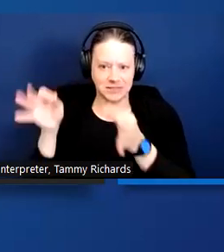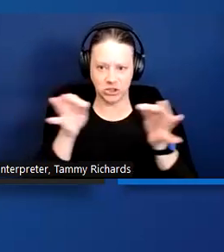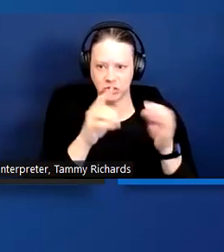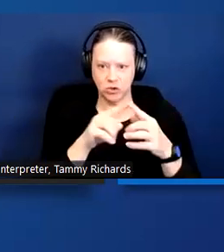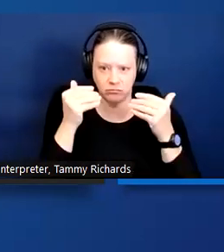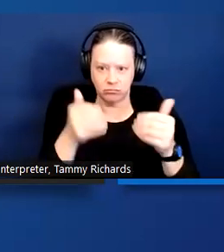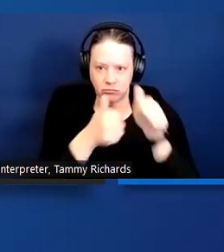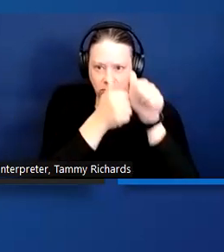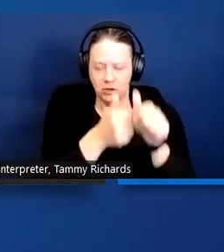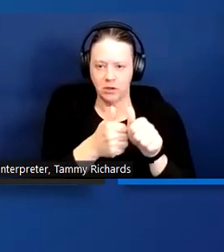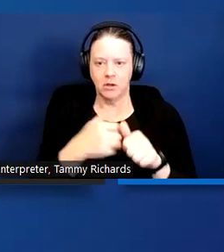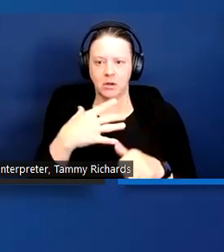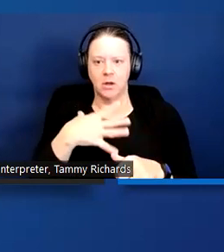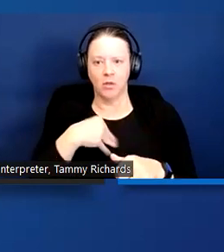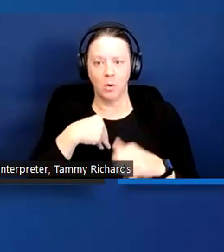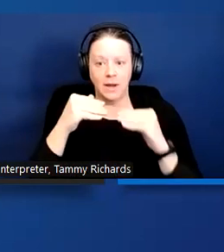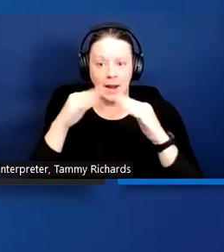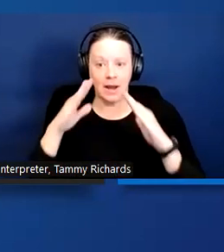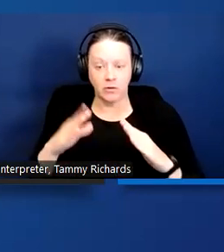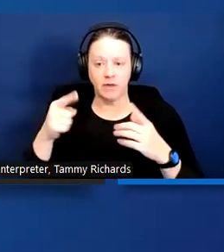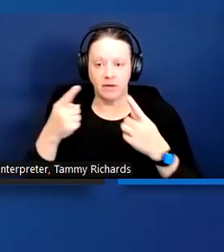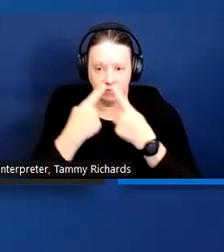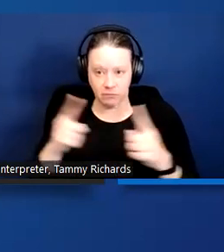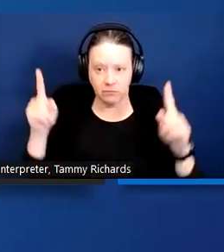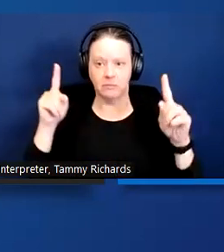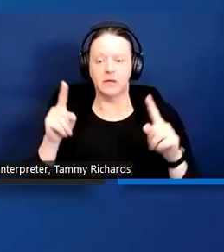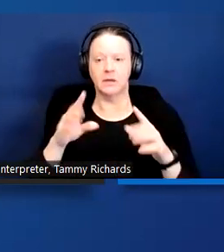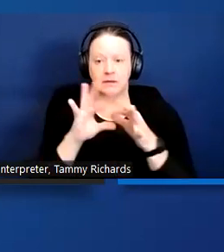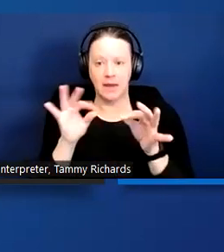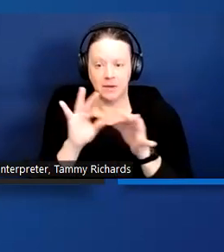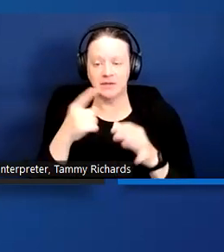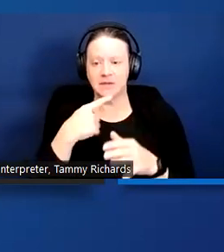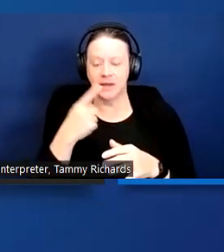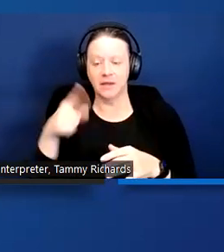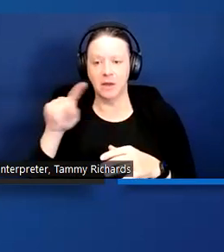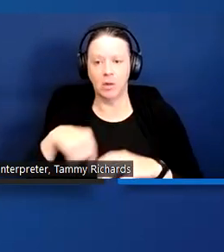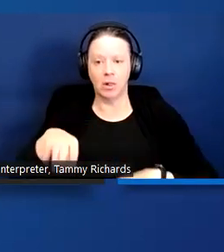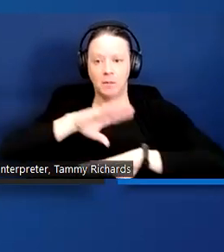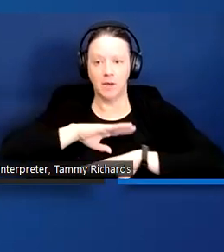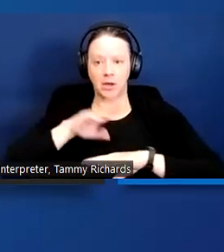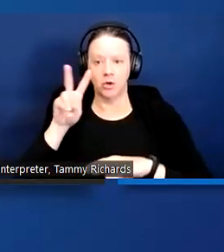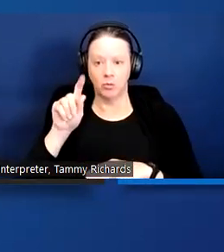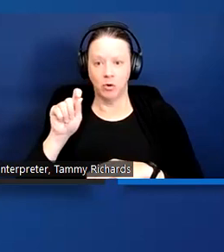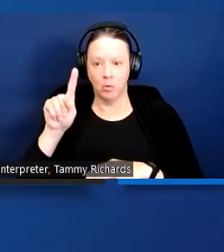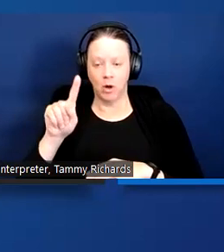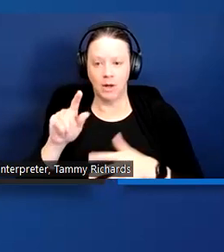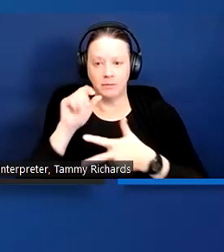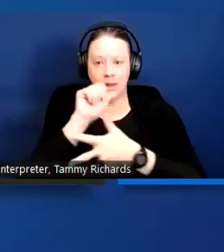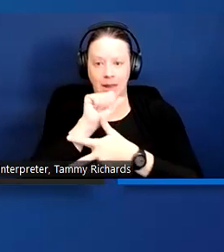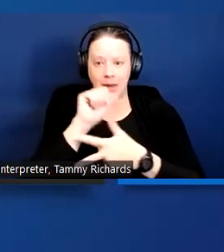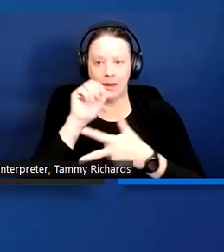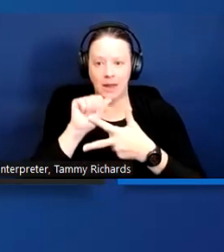The White House has issued a statement saying that they will meet the 2.1 single A and double A